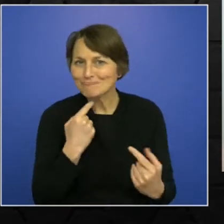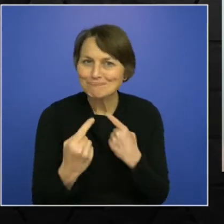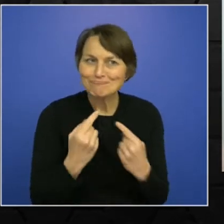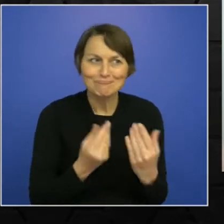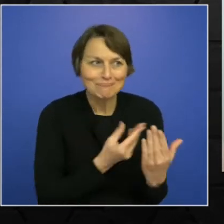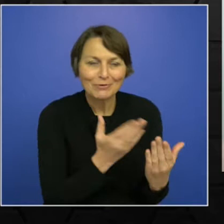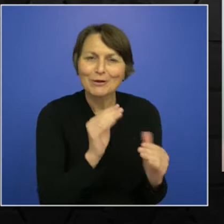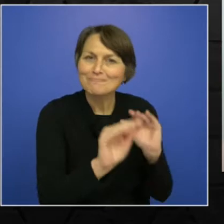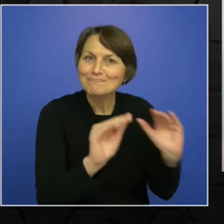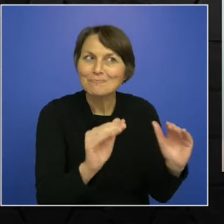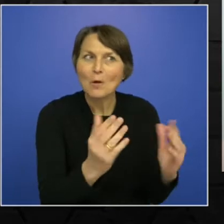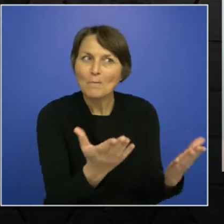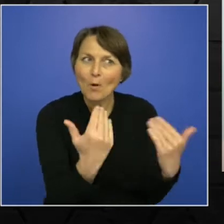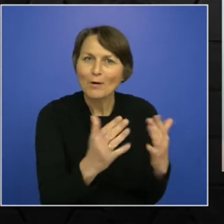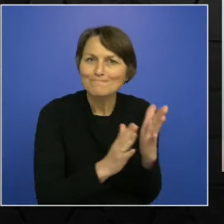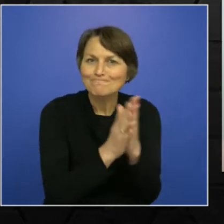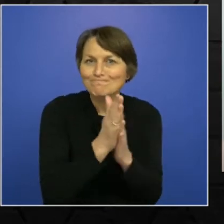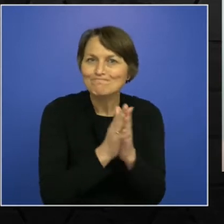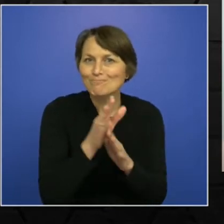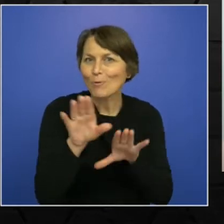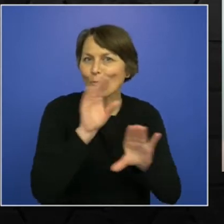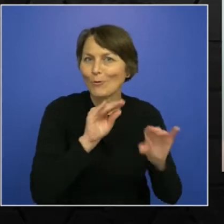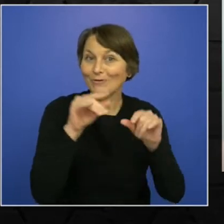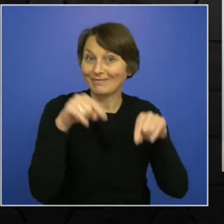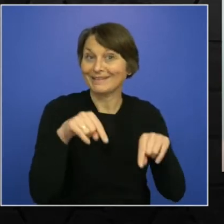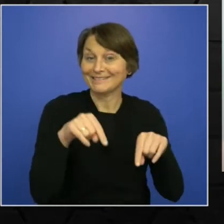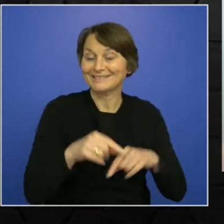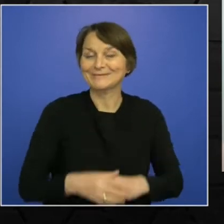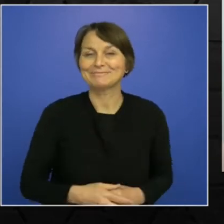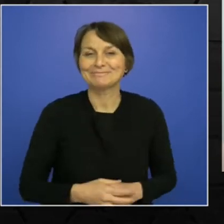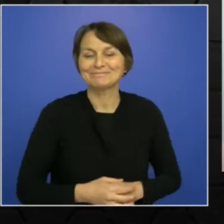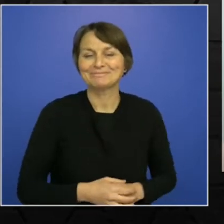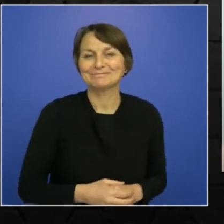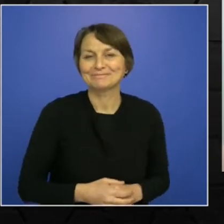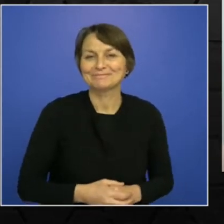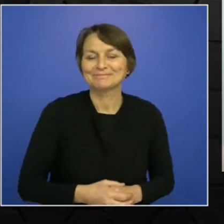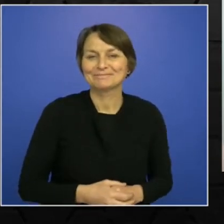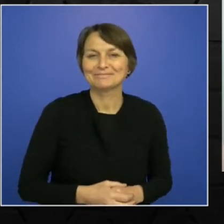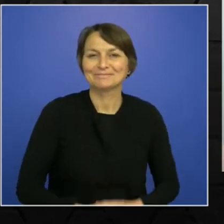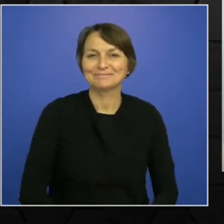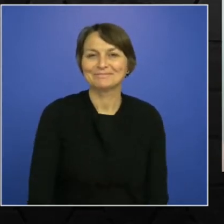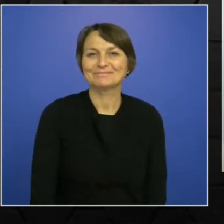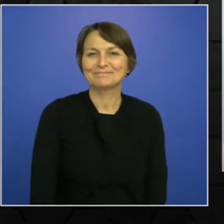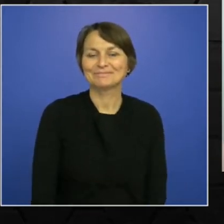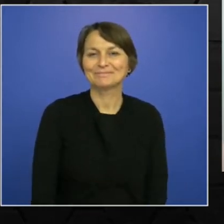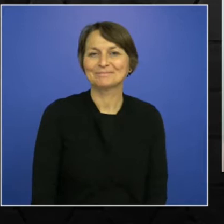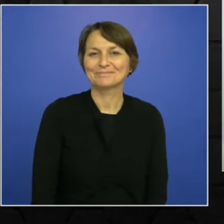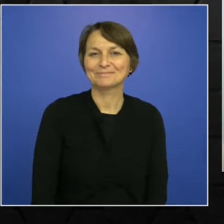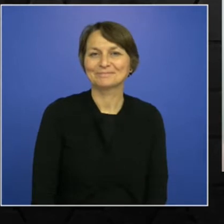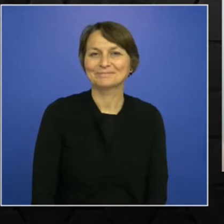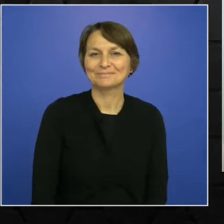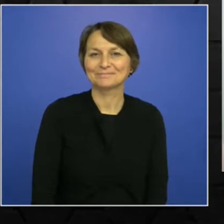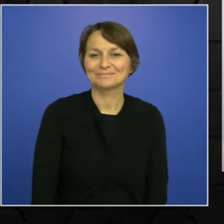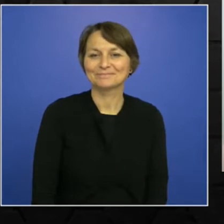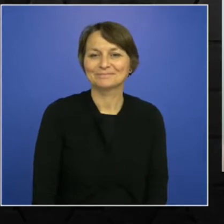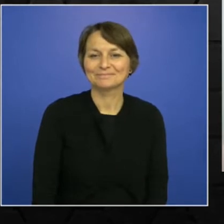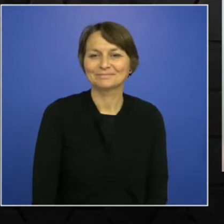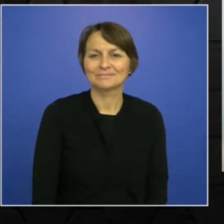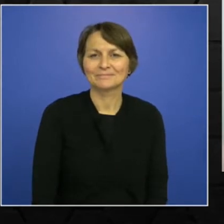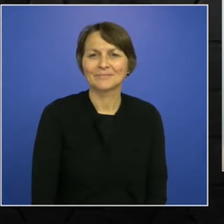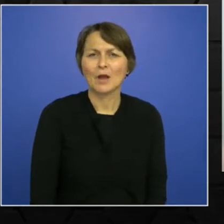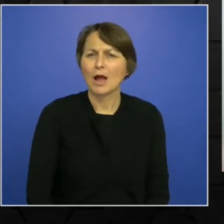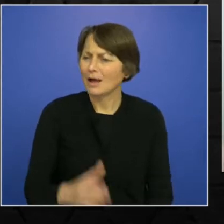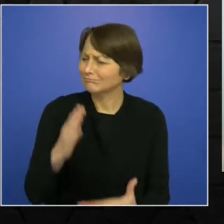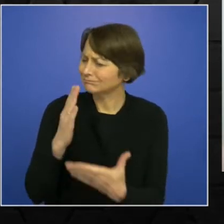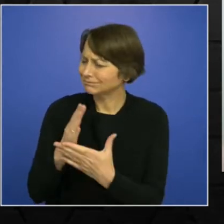on this, and uh, have something come out of this. Yeah, most definitely. Really looking forward